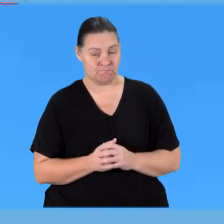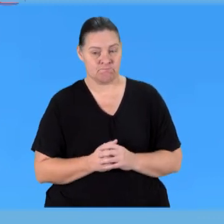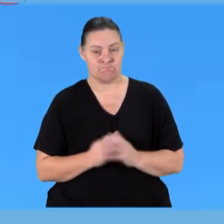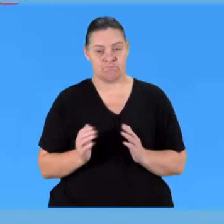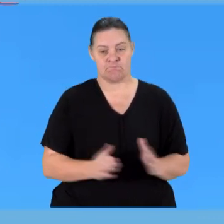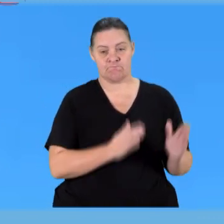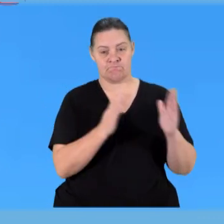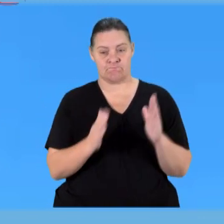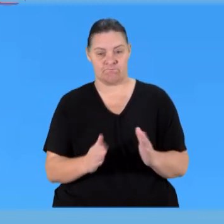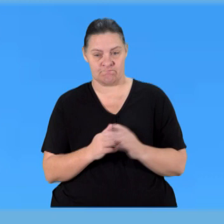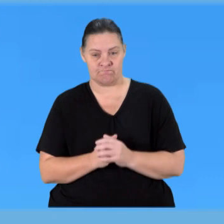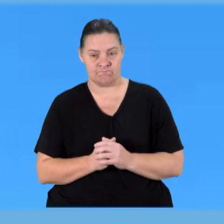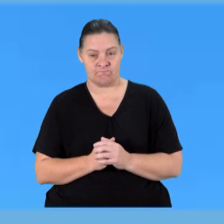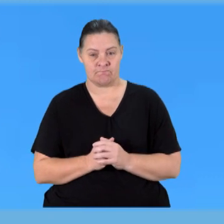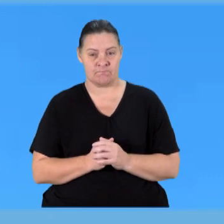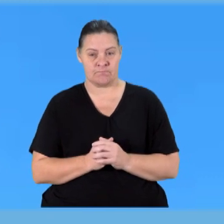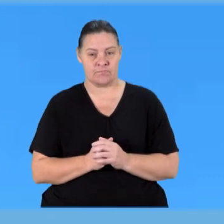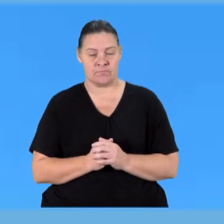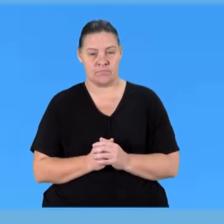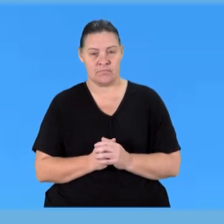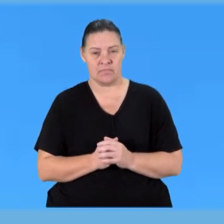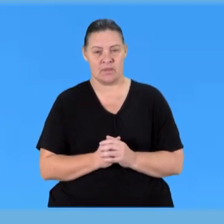Now, moving on.